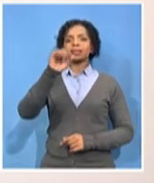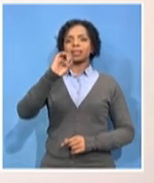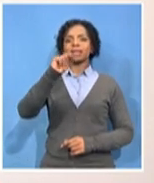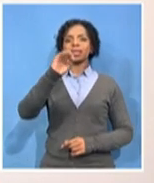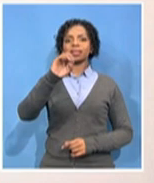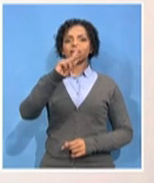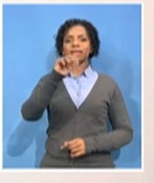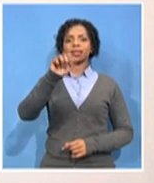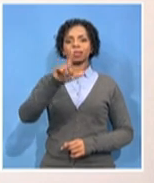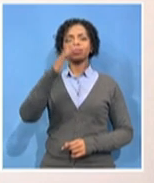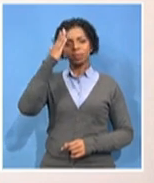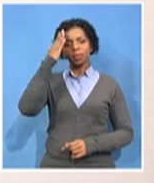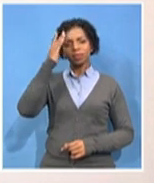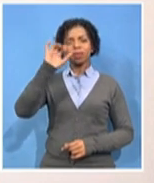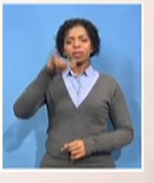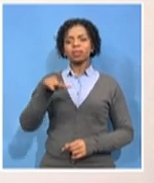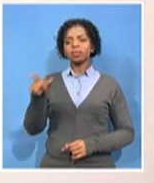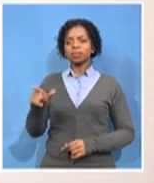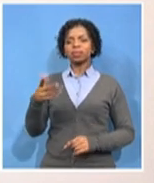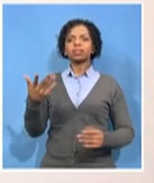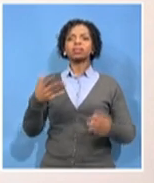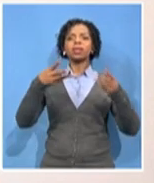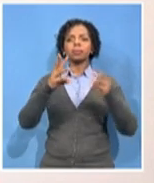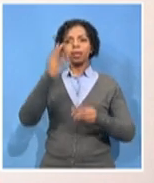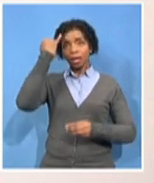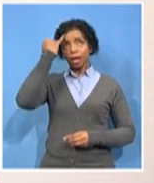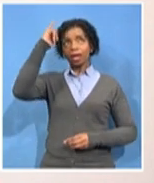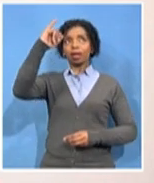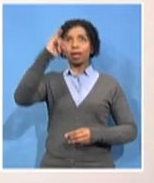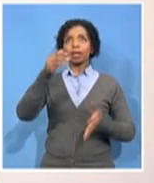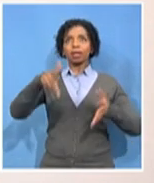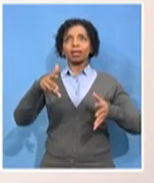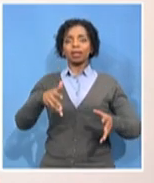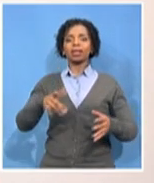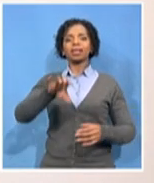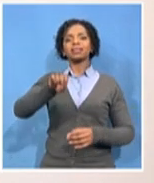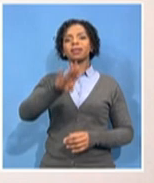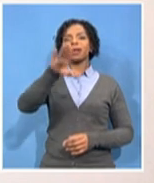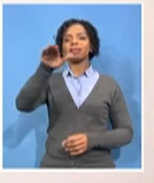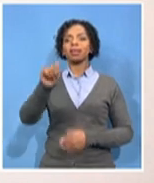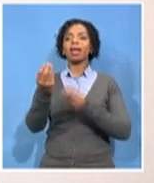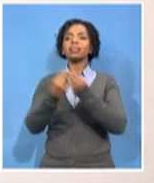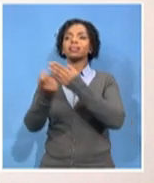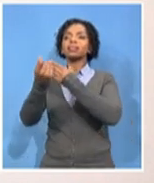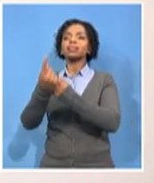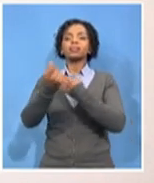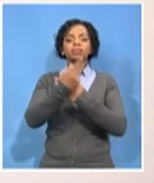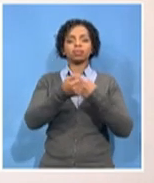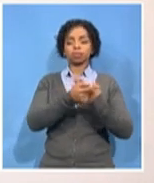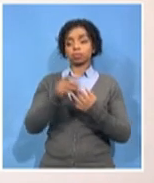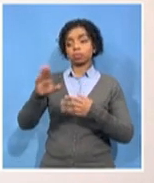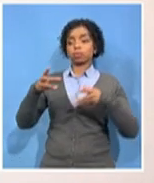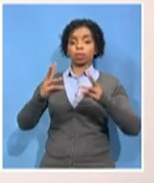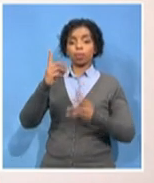of many concepts in this country, many concepts in political sciences, which astound us as to how he's the leader of a university in this country, and we're glad that he's